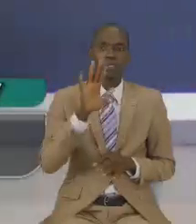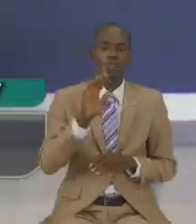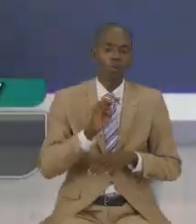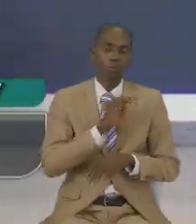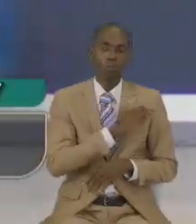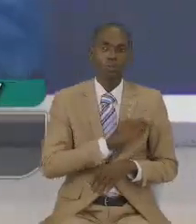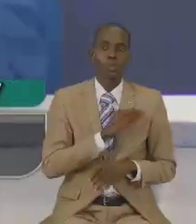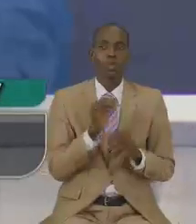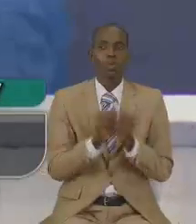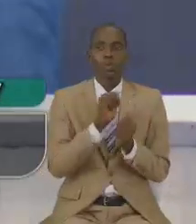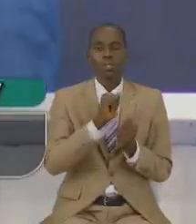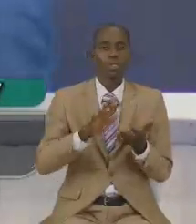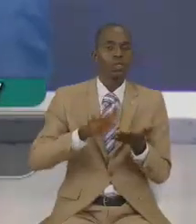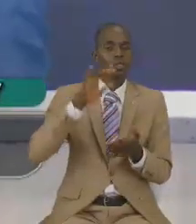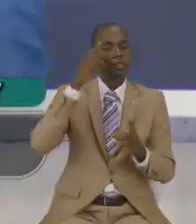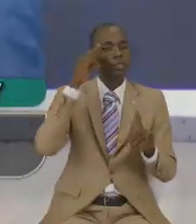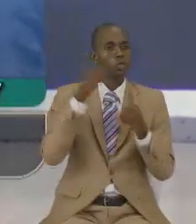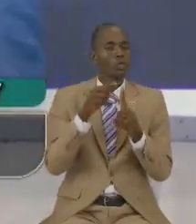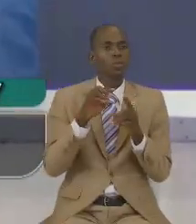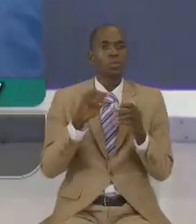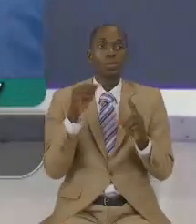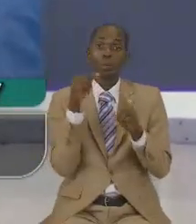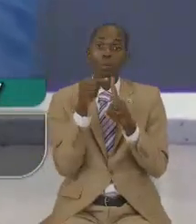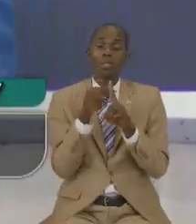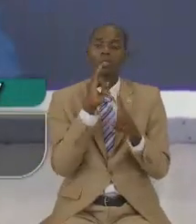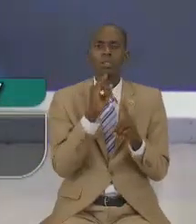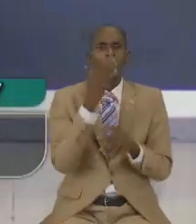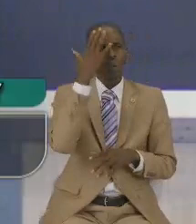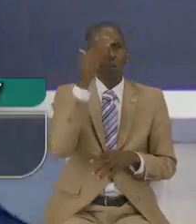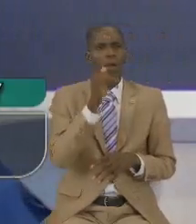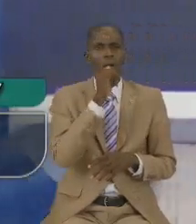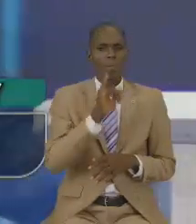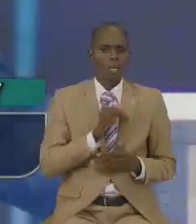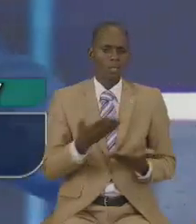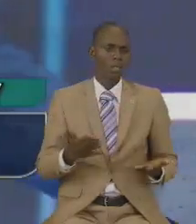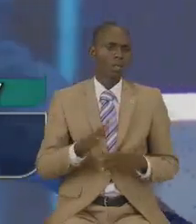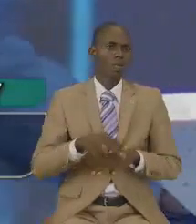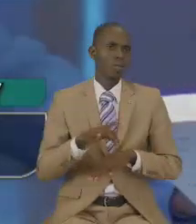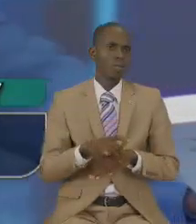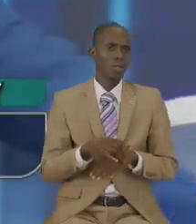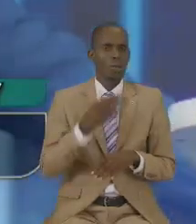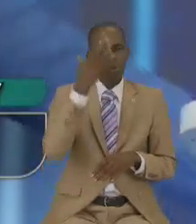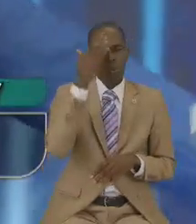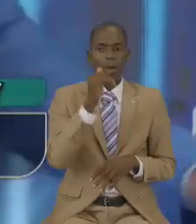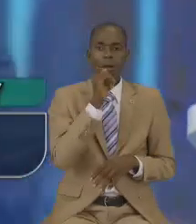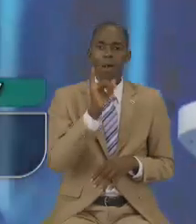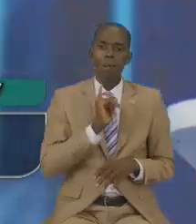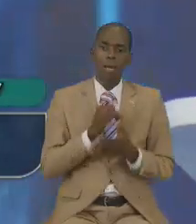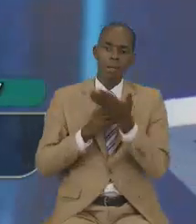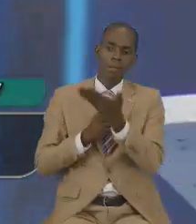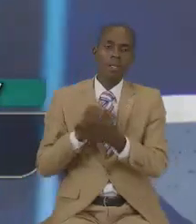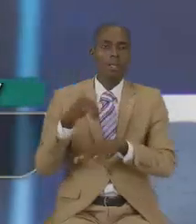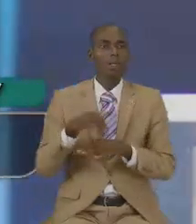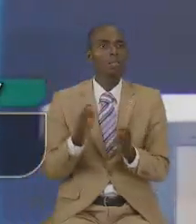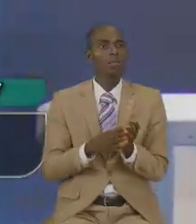is, why am I here on earth? Why am I there at school? Why am